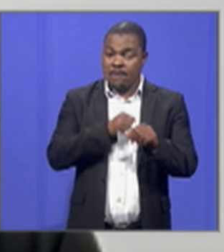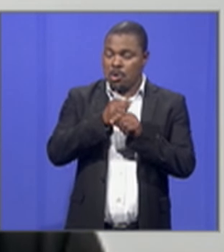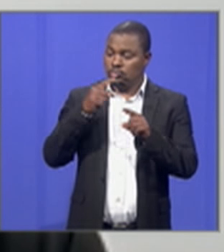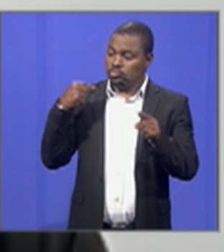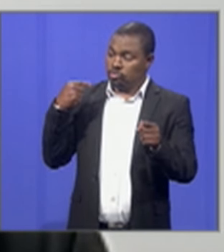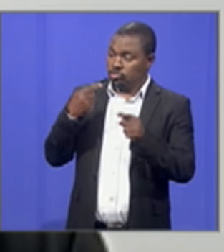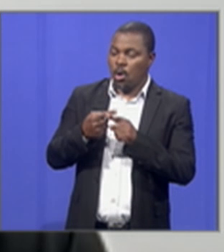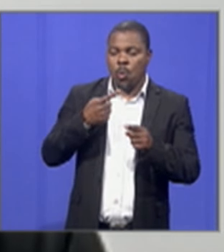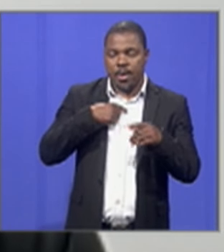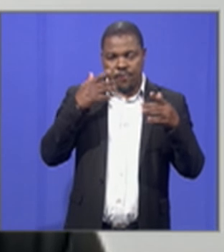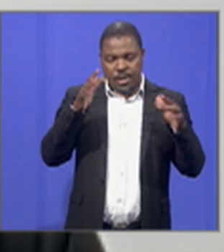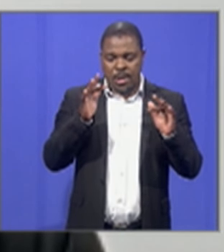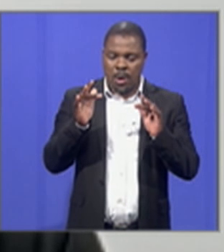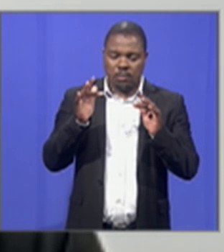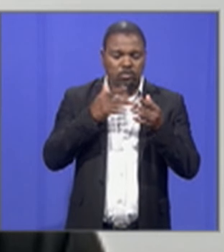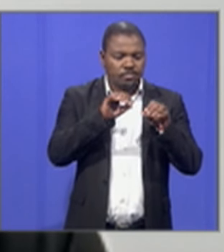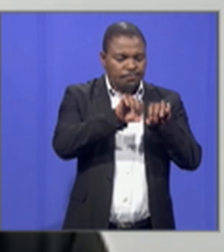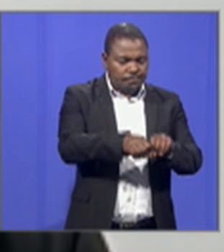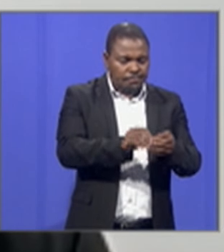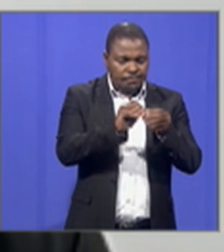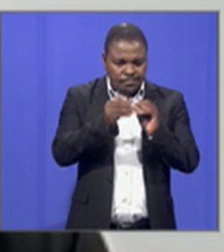go connecta metsi ya go lekana